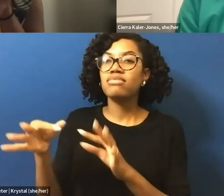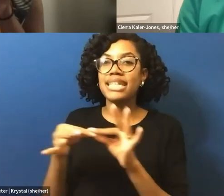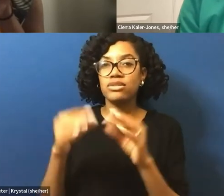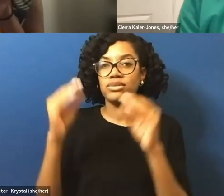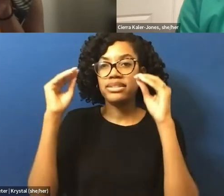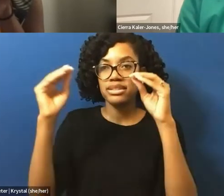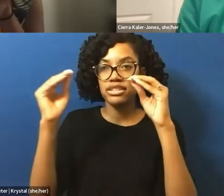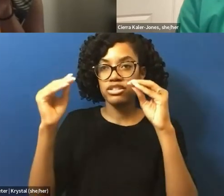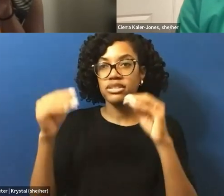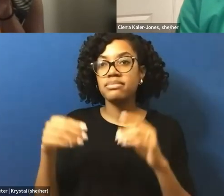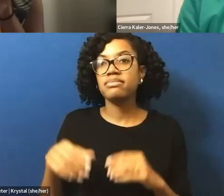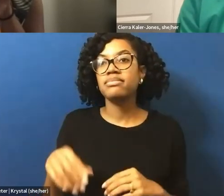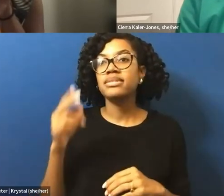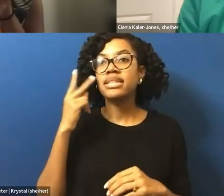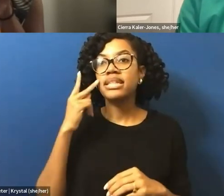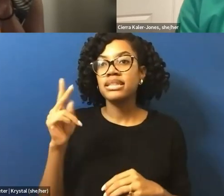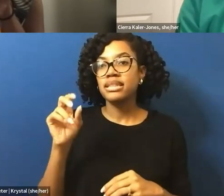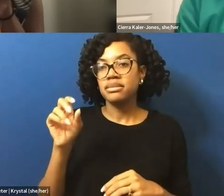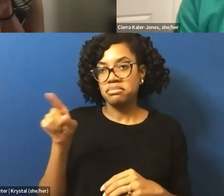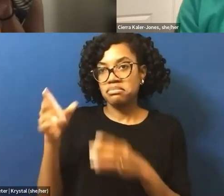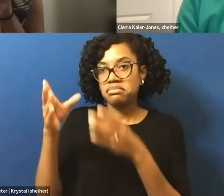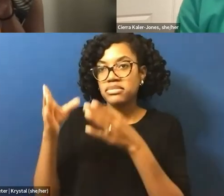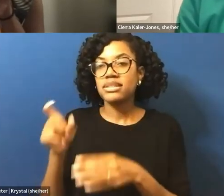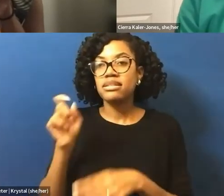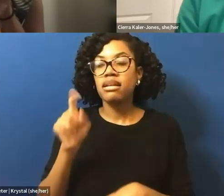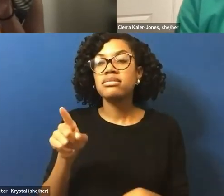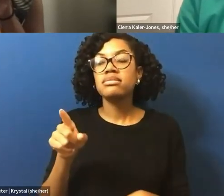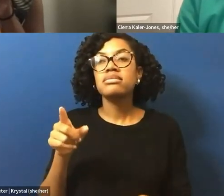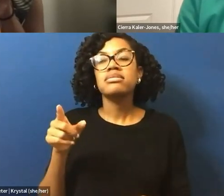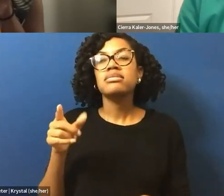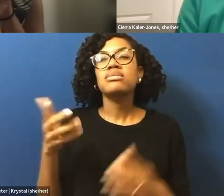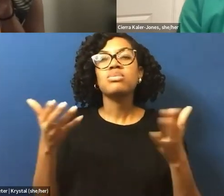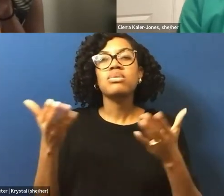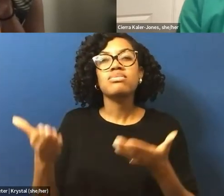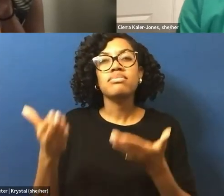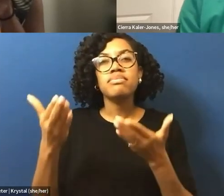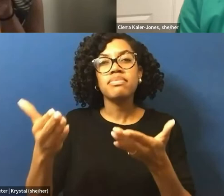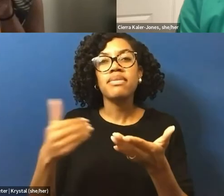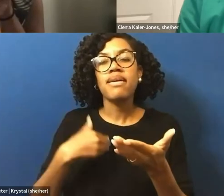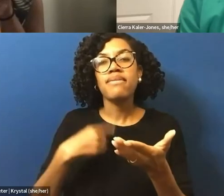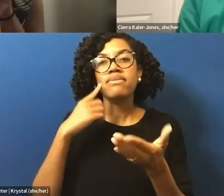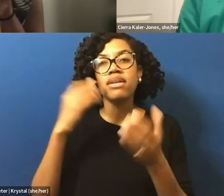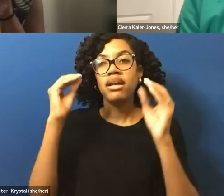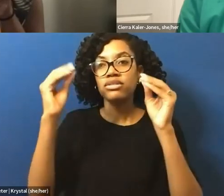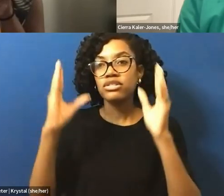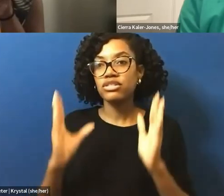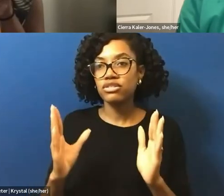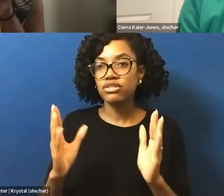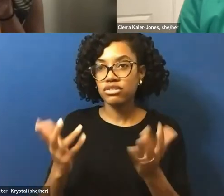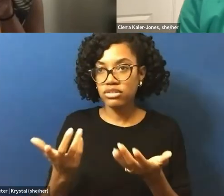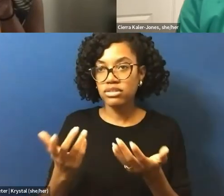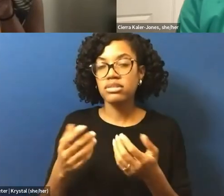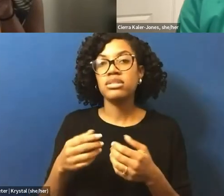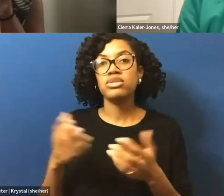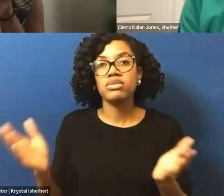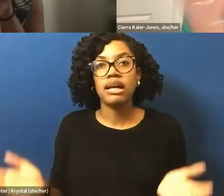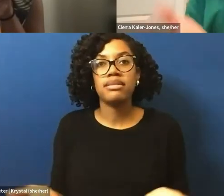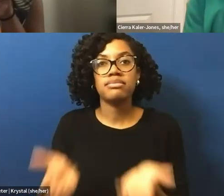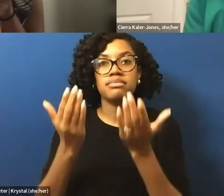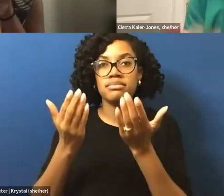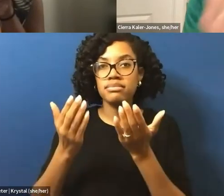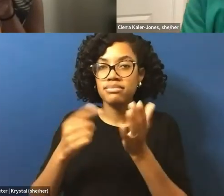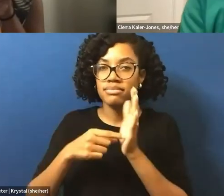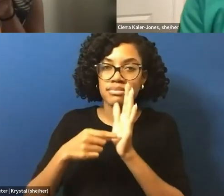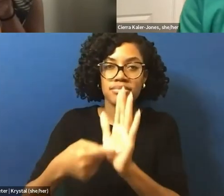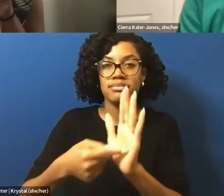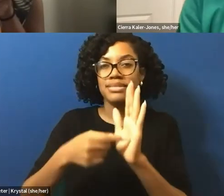Mm-hmm. Sydney Stewart in the chat asks, what recommendations do you have for educators in lifting up Queen Mother Moore's contributions, but